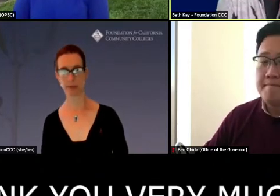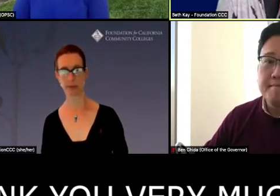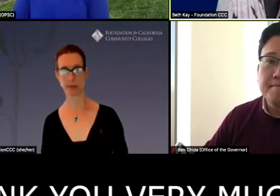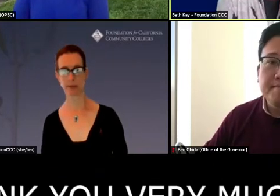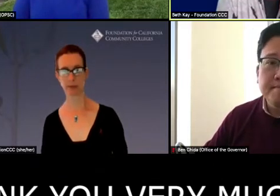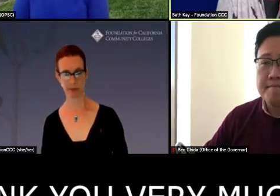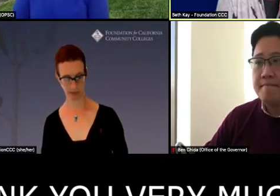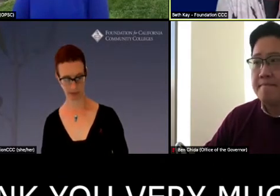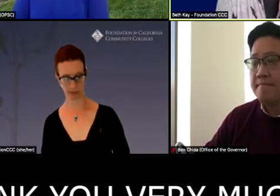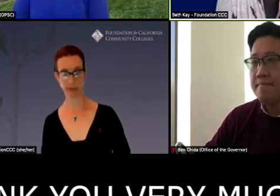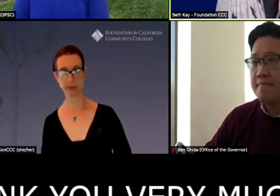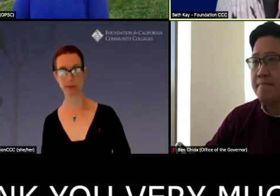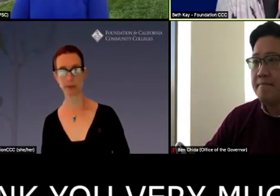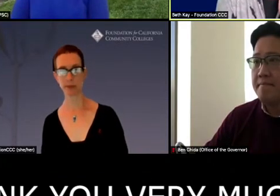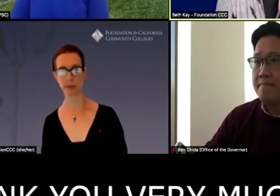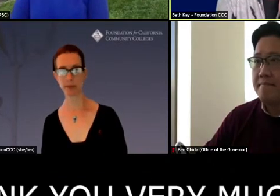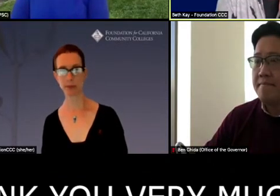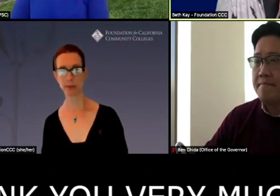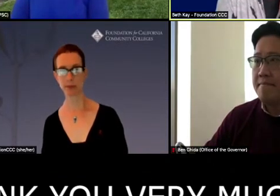Let's see what else.